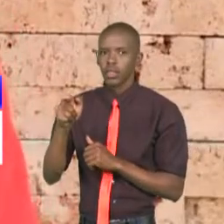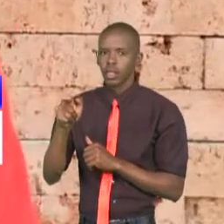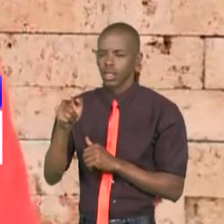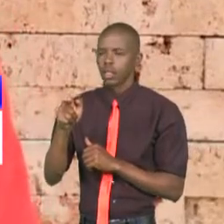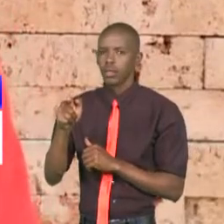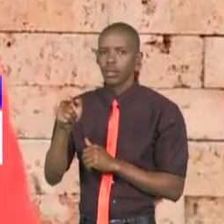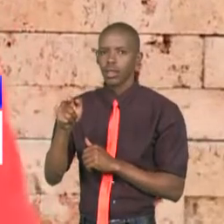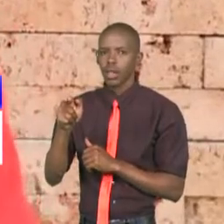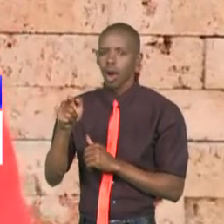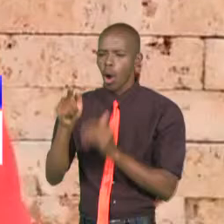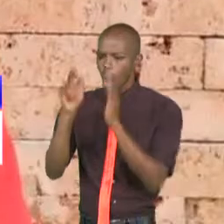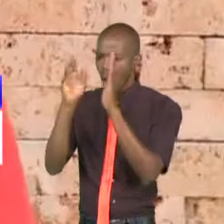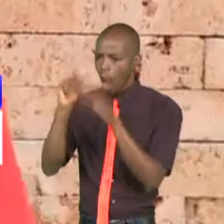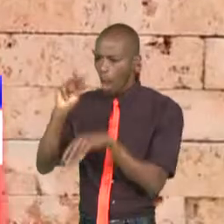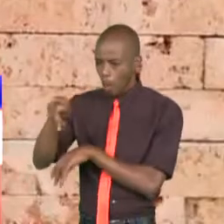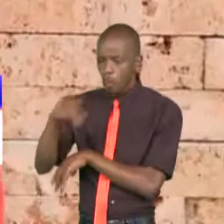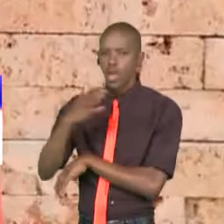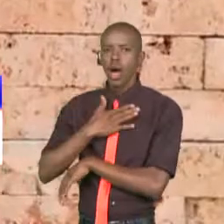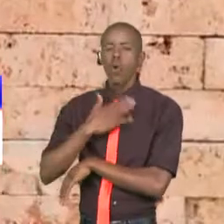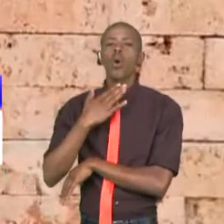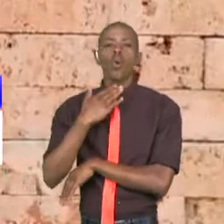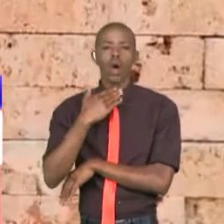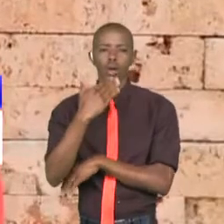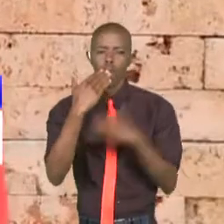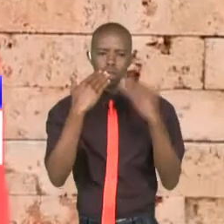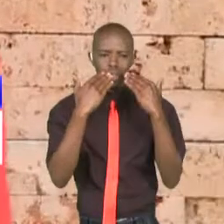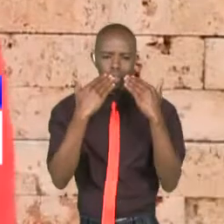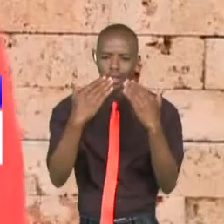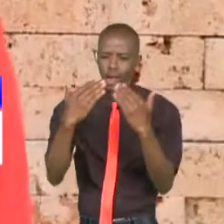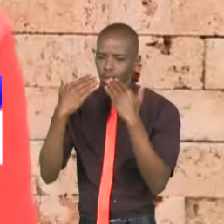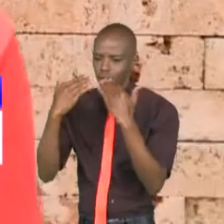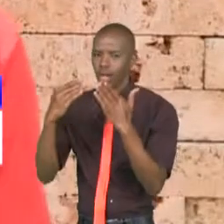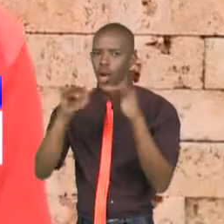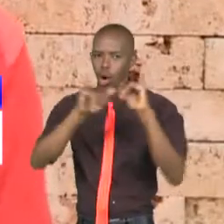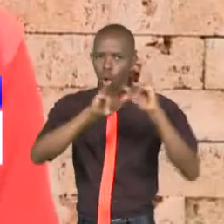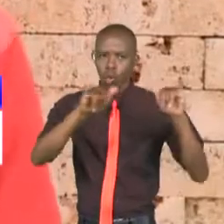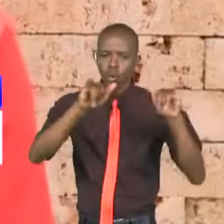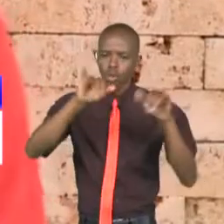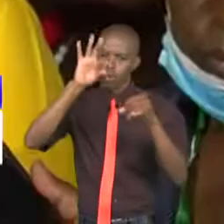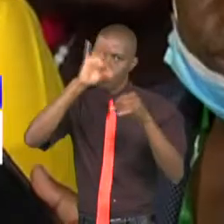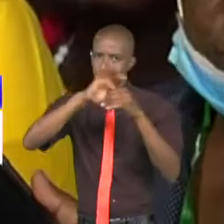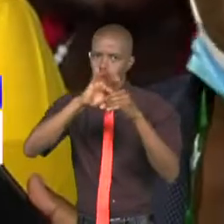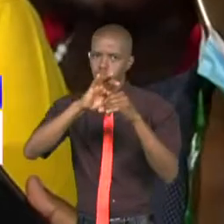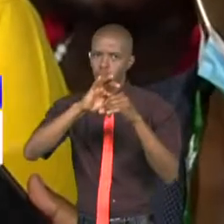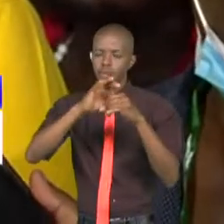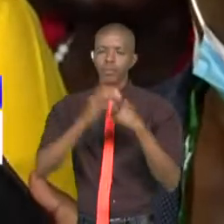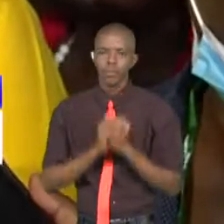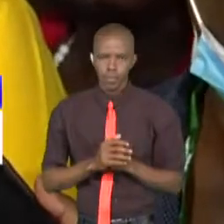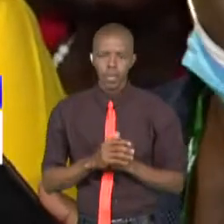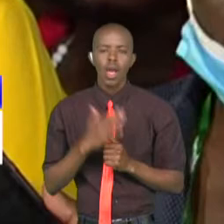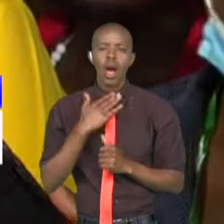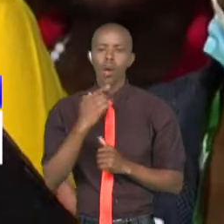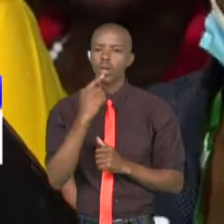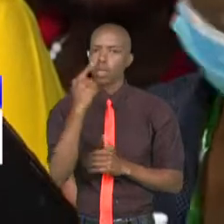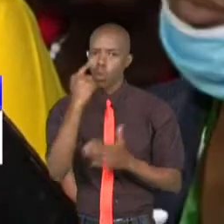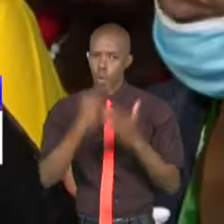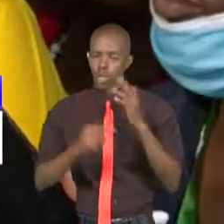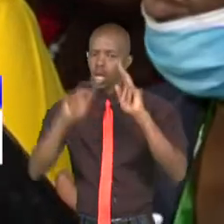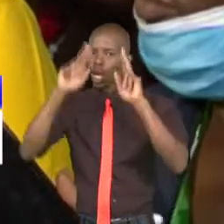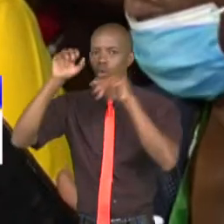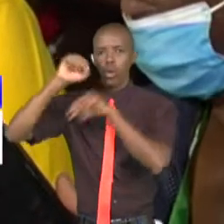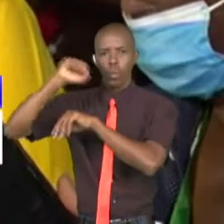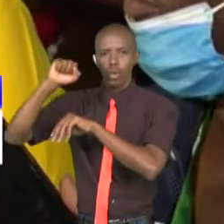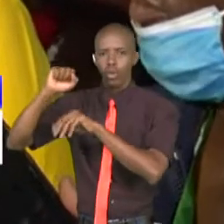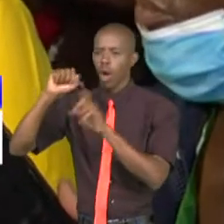sasa, na pia nataka kuwashukuru wale waliopigia kura mimi. Niwaambie sasa, hii mambo ya siasa